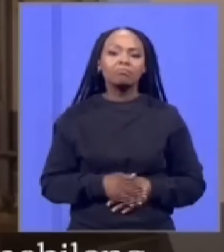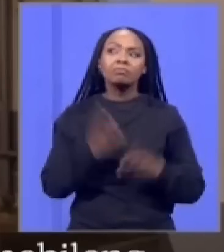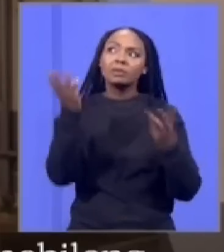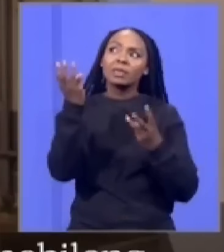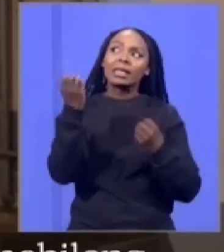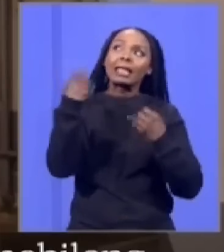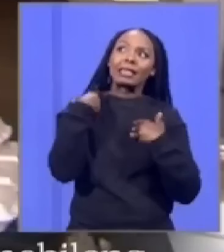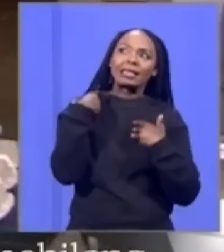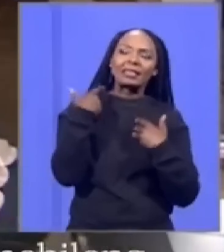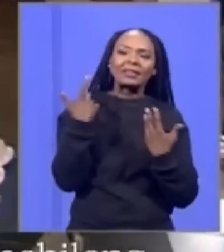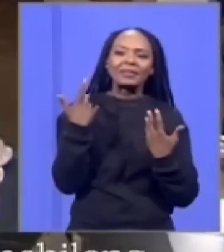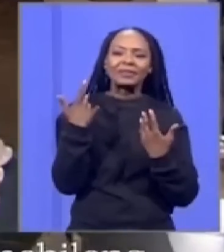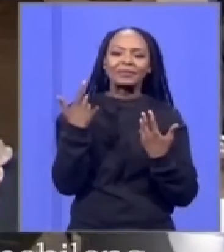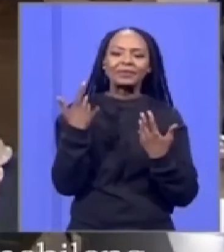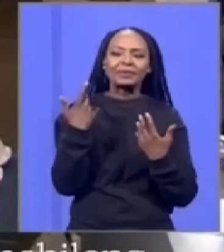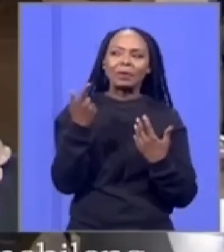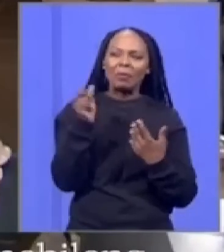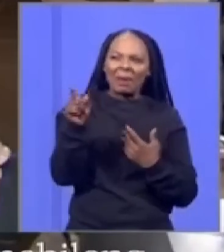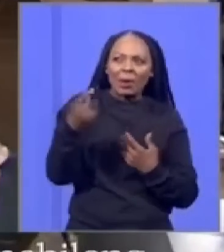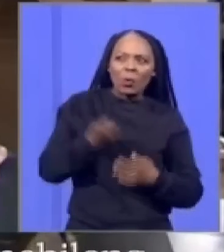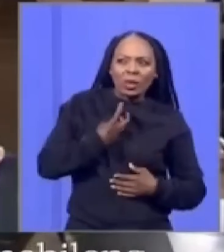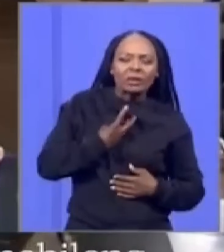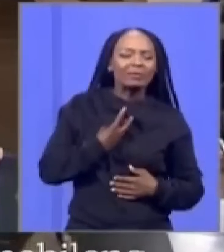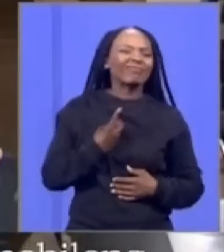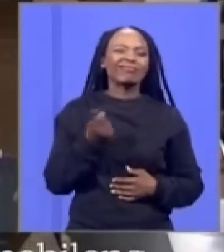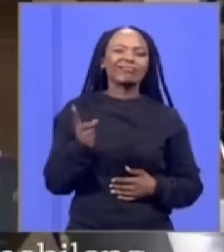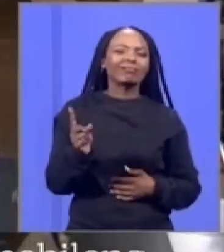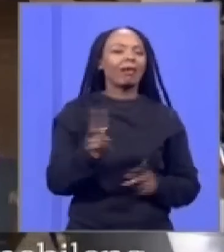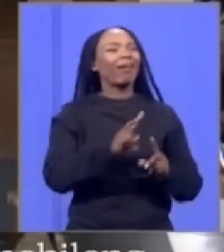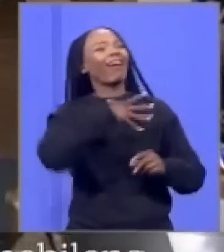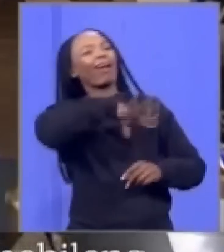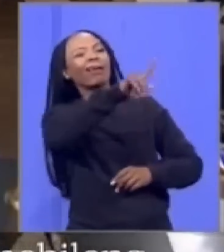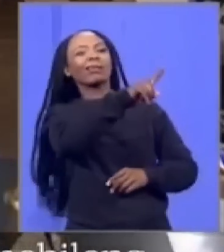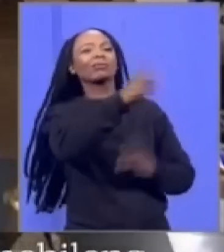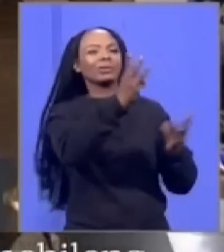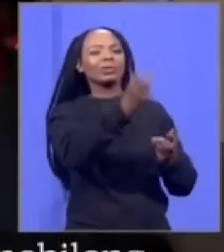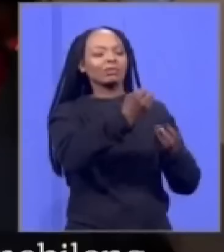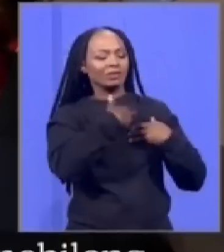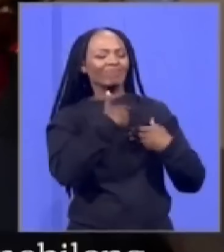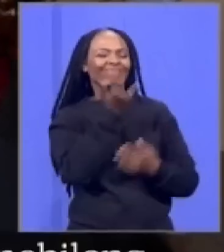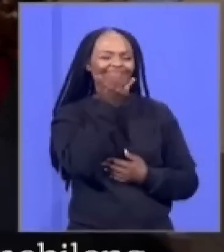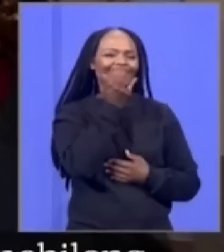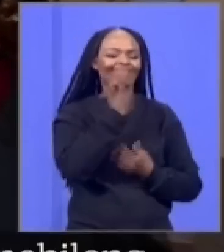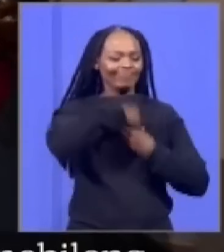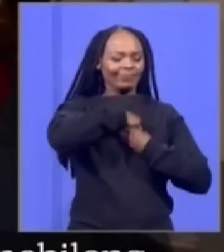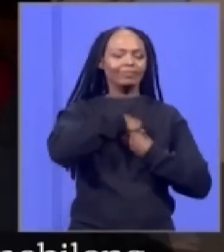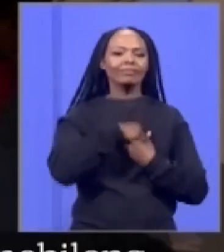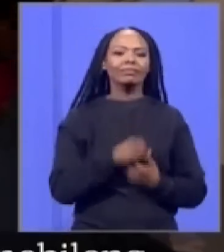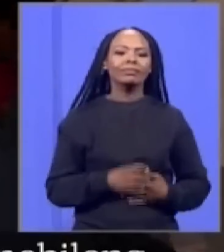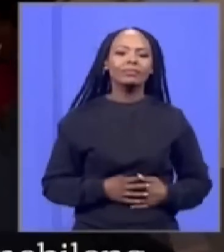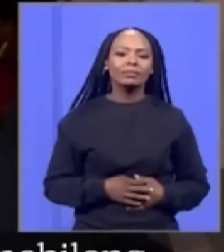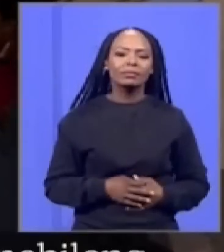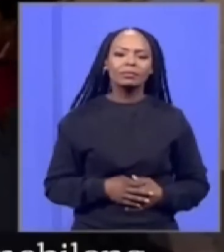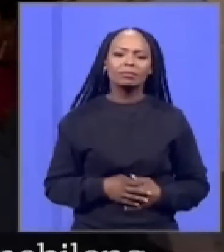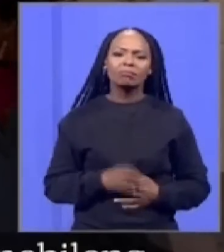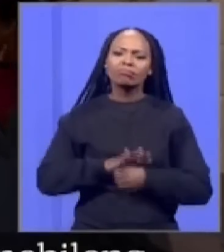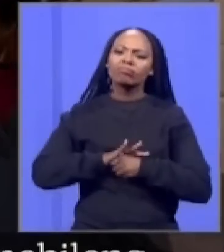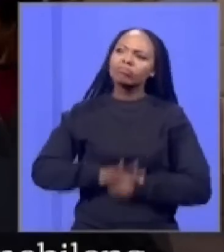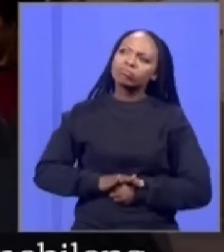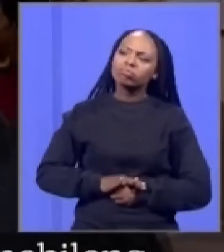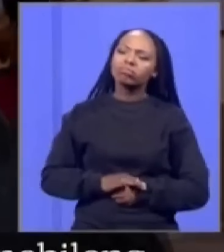ba bo tlisang. It's Christmas today. How do you feel? Very depressed. Why? Well, I'm completely